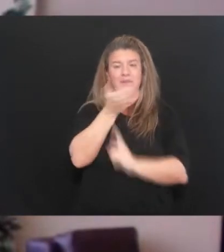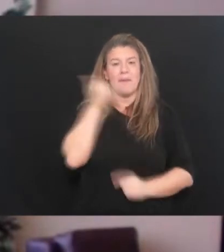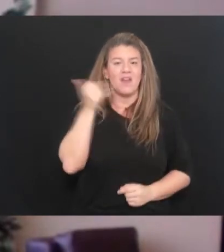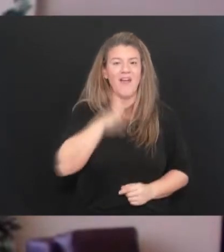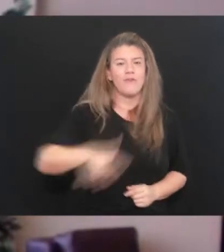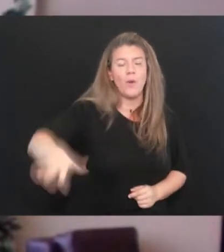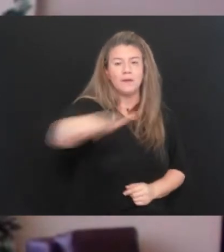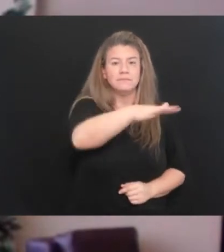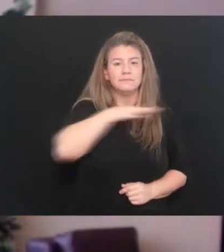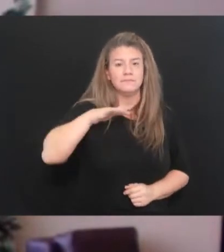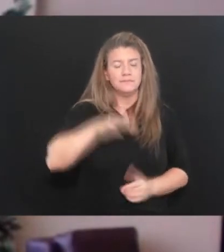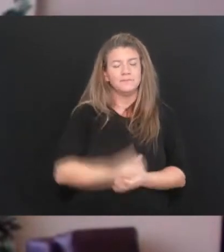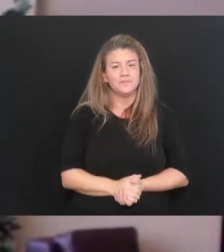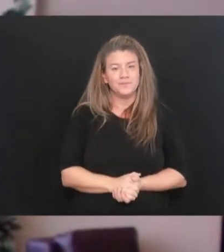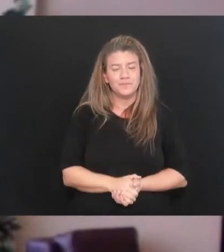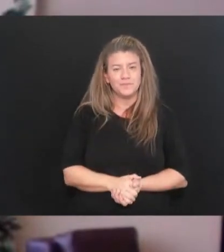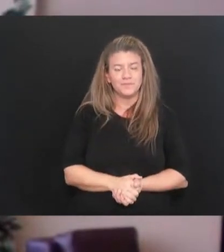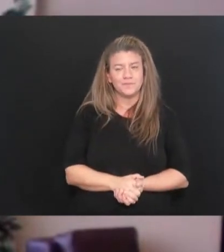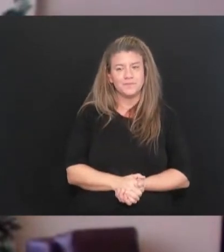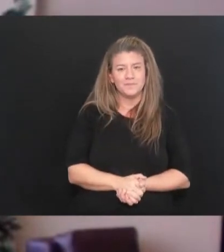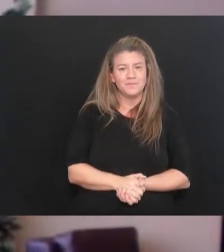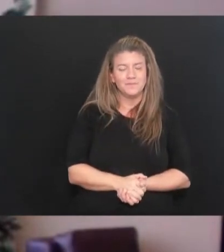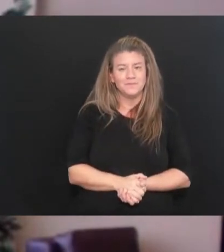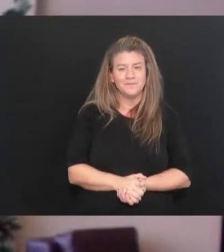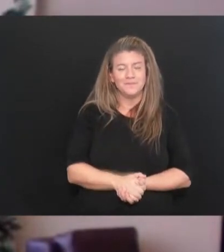everybody. So Jim, I'll throw the other part back to you.